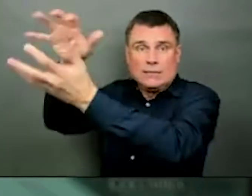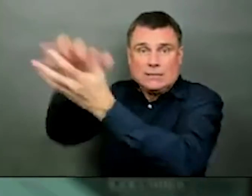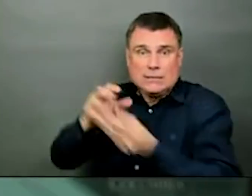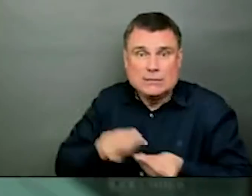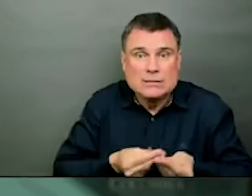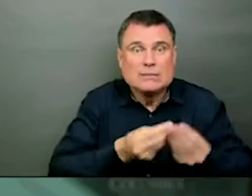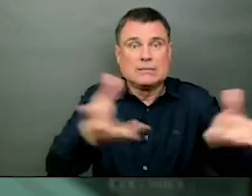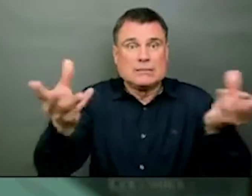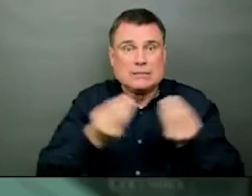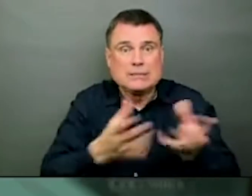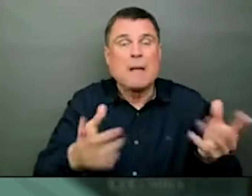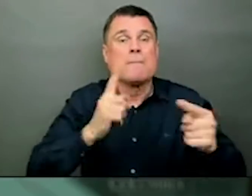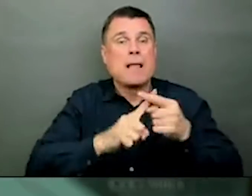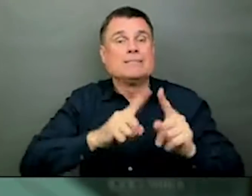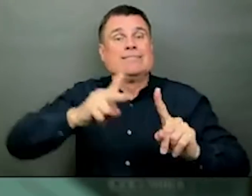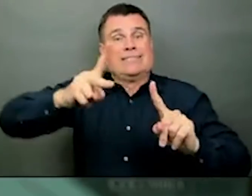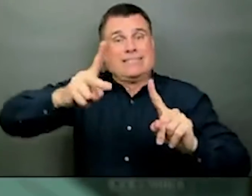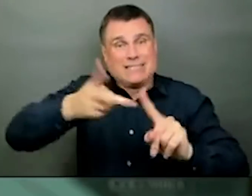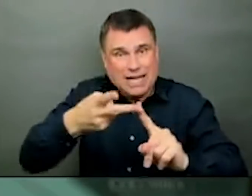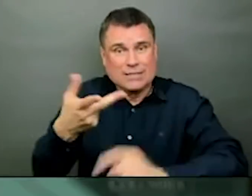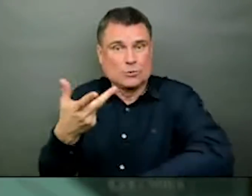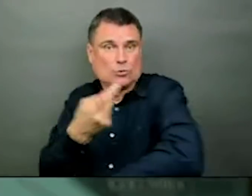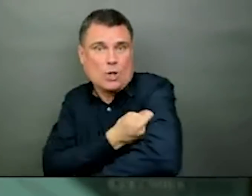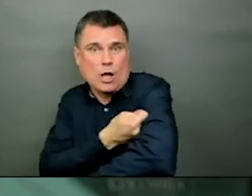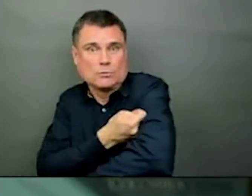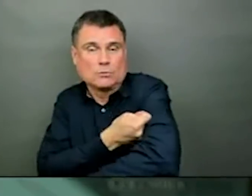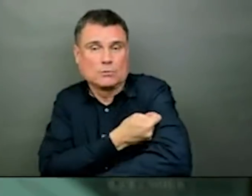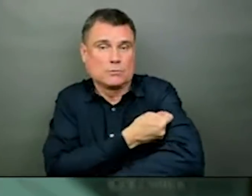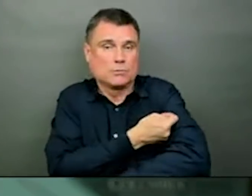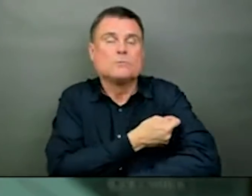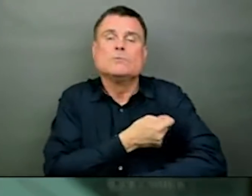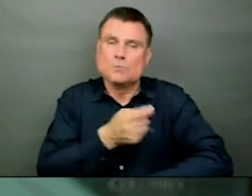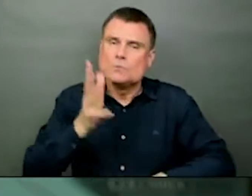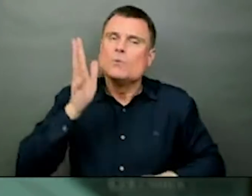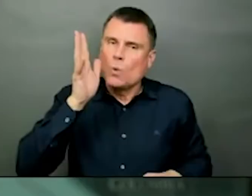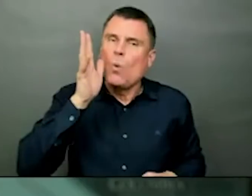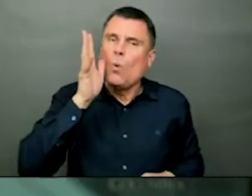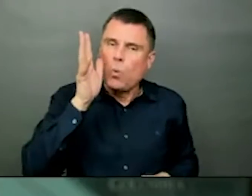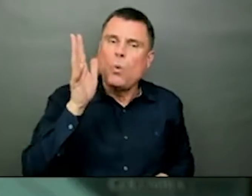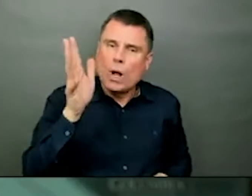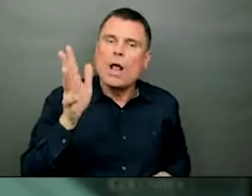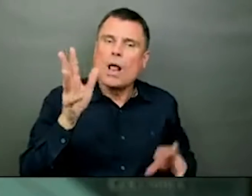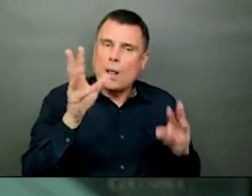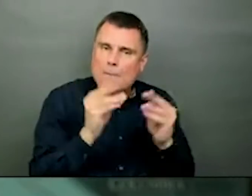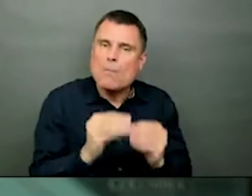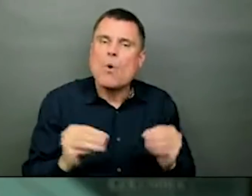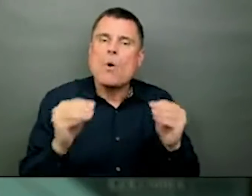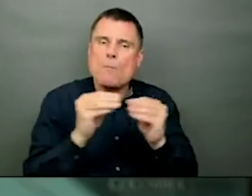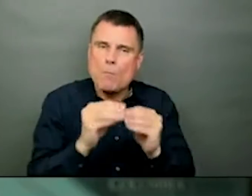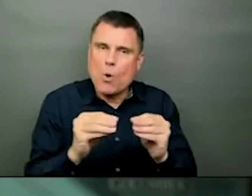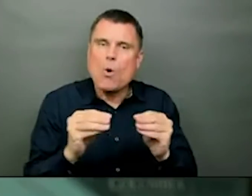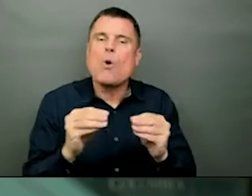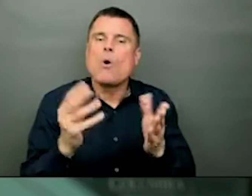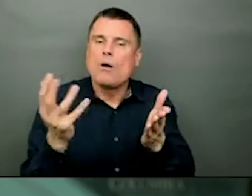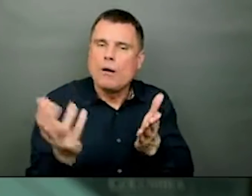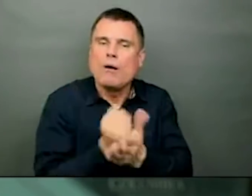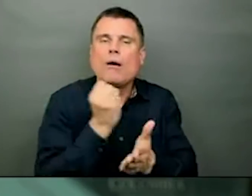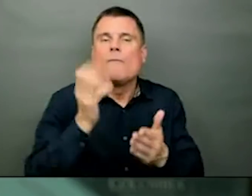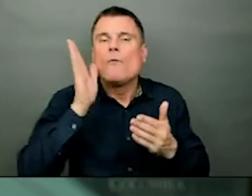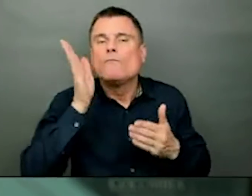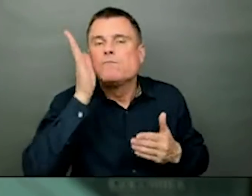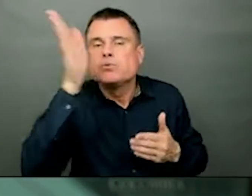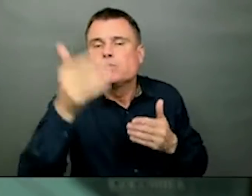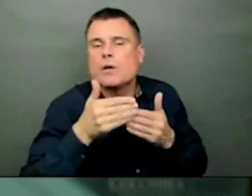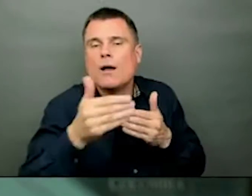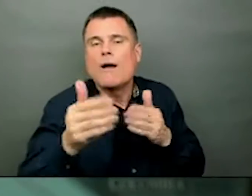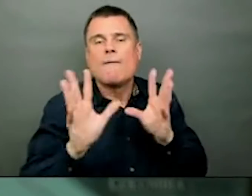more opportunity for people to visit their loved ones in long-term care. And this will create, in this circumstance, makes it